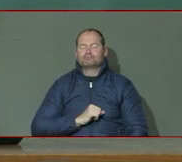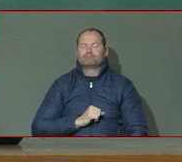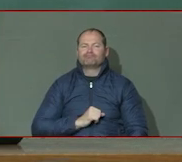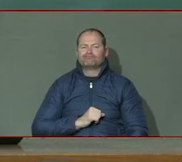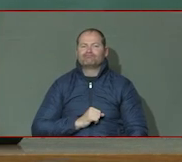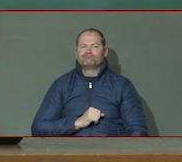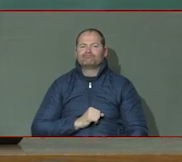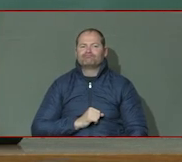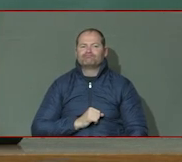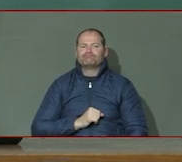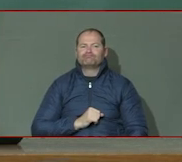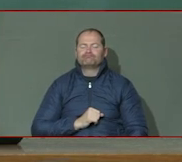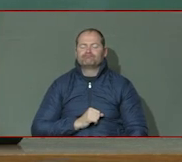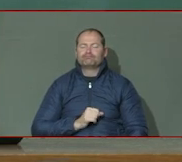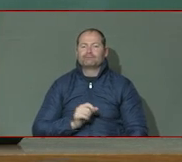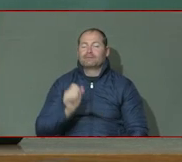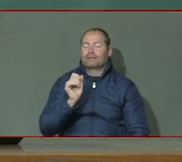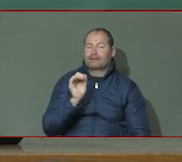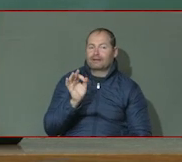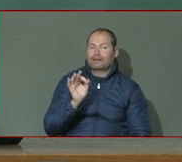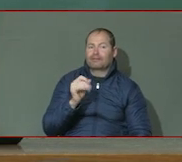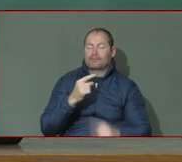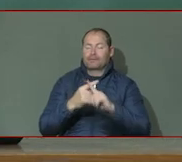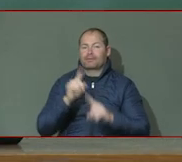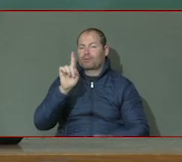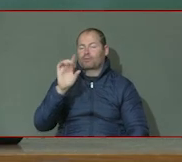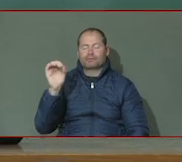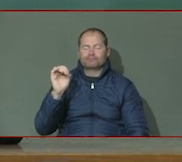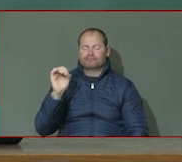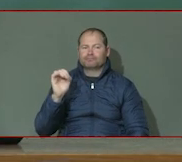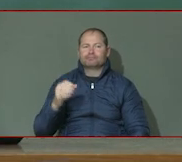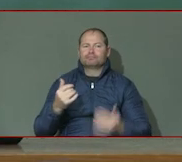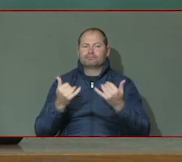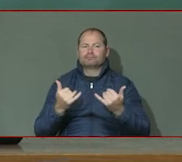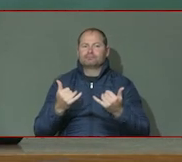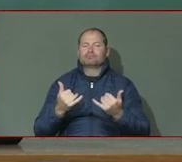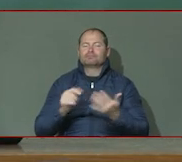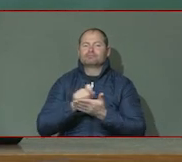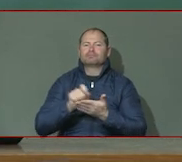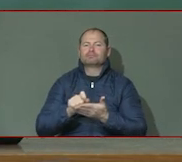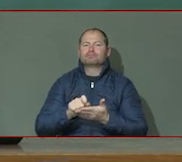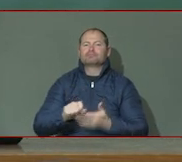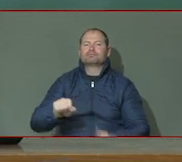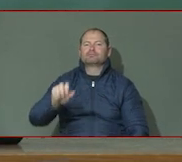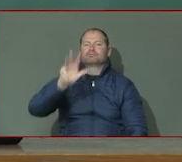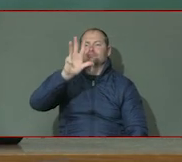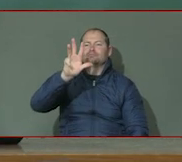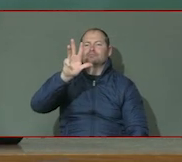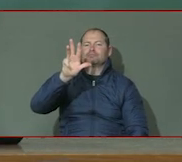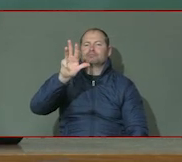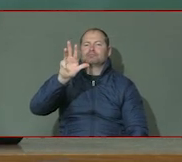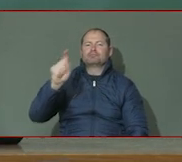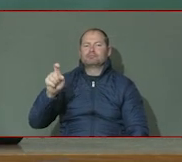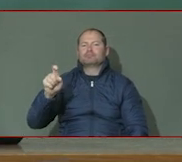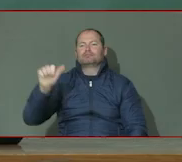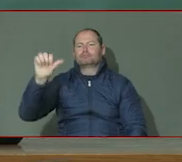Or you can write, if you don't multiply by 100, you can write 9 Rand 69. They also accept that.